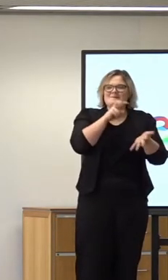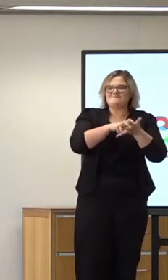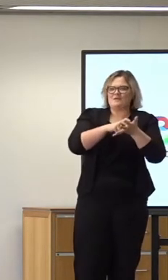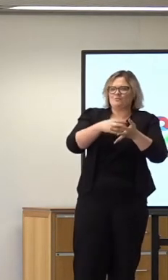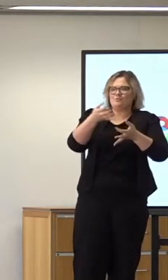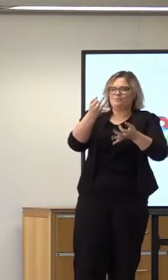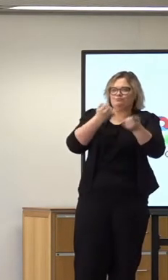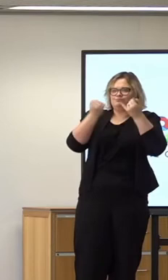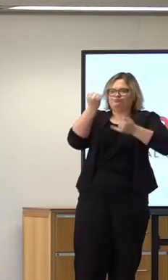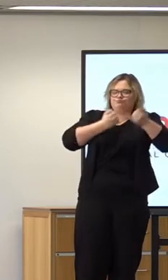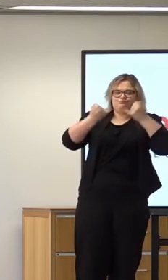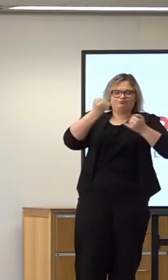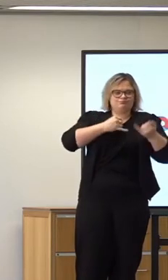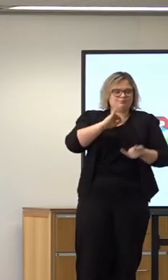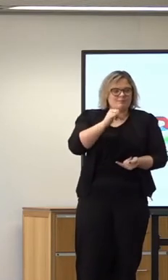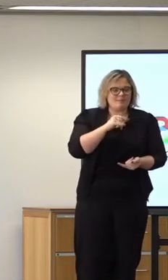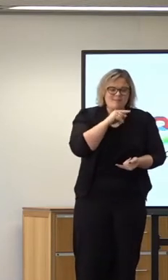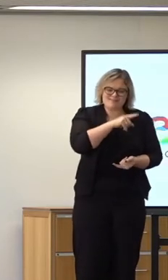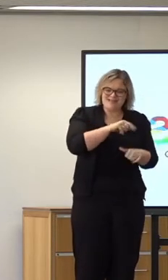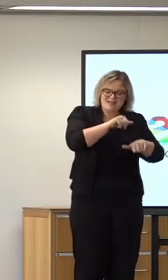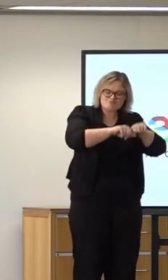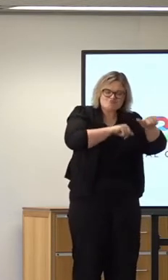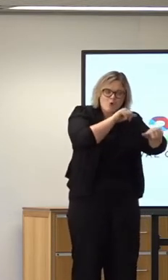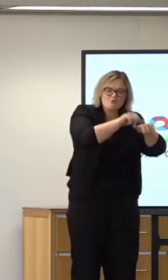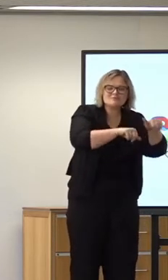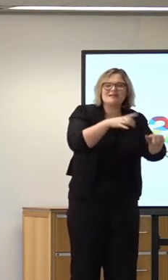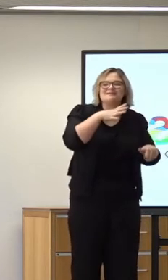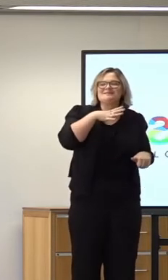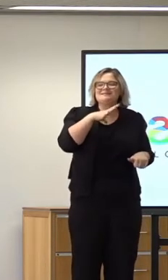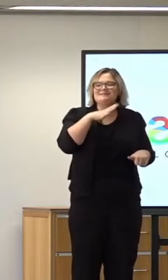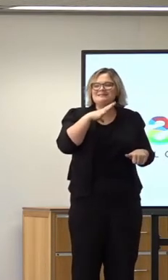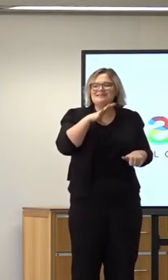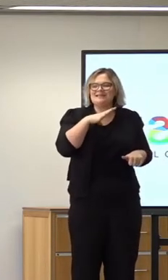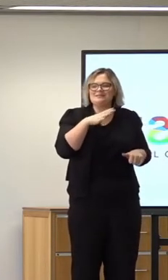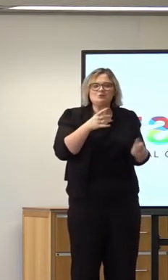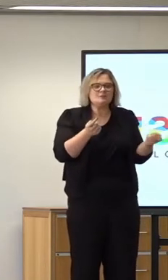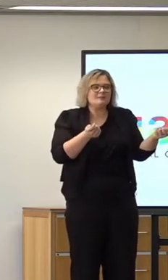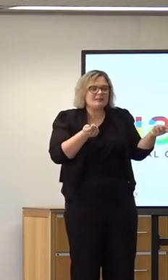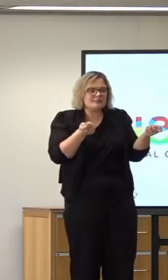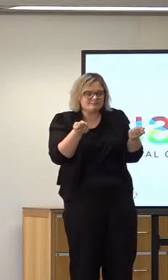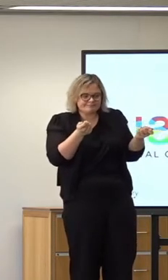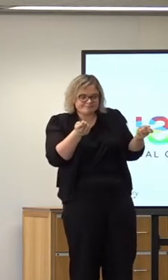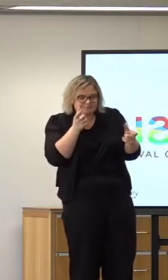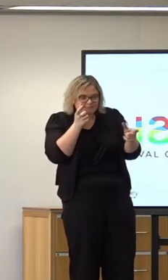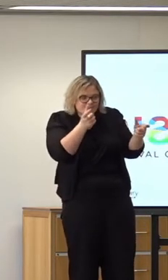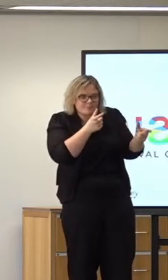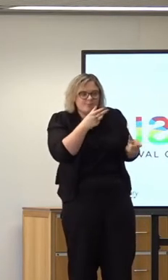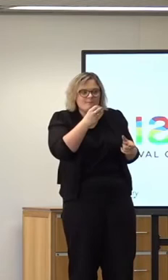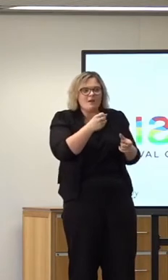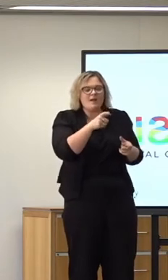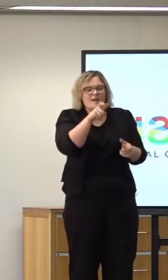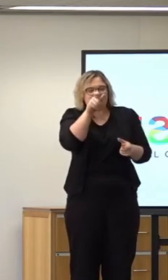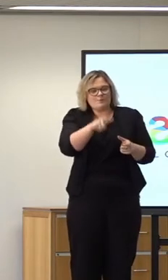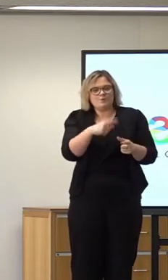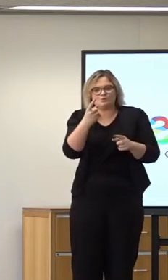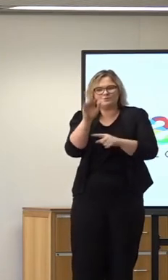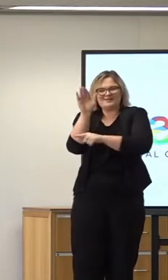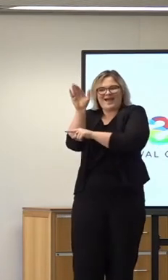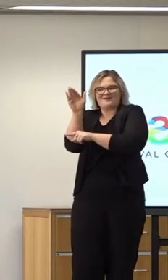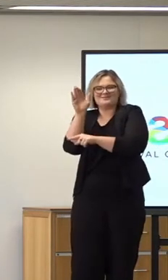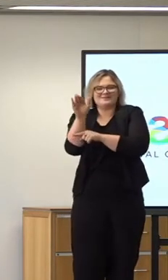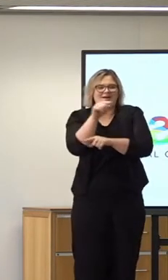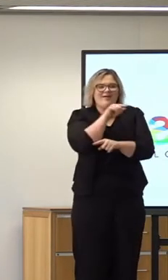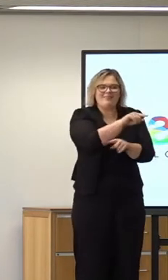whether that process also needs to be mediated by a voices from, I suppose, outside the institution